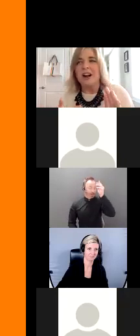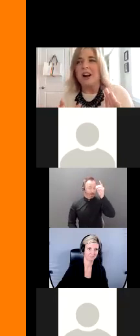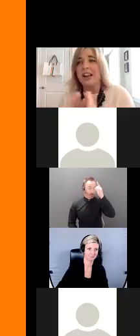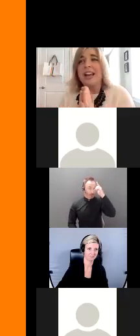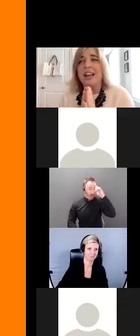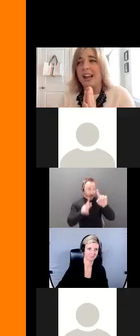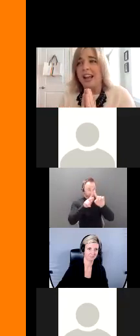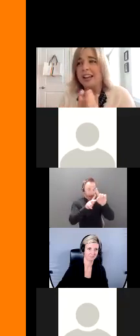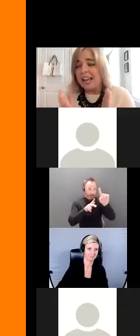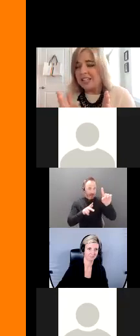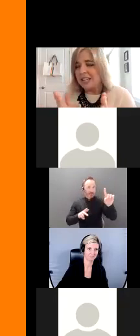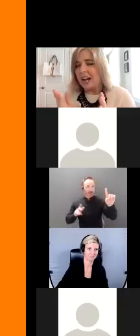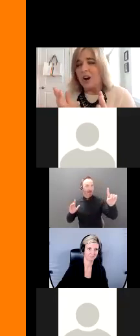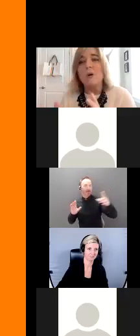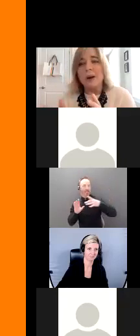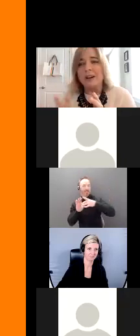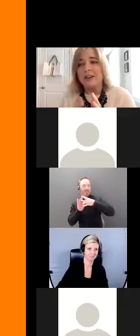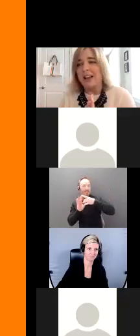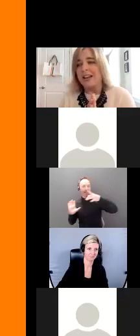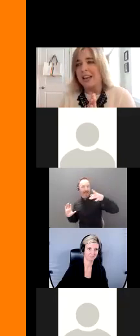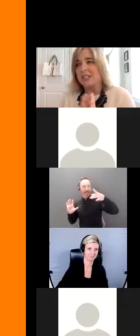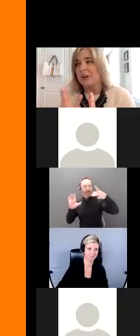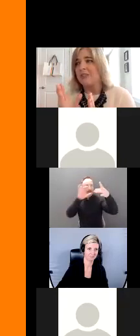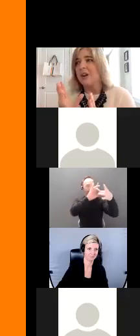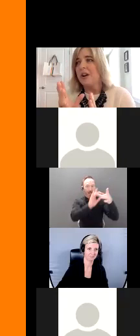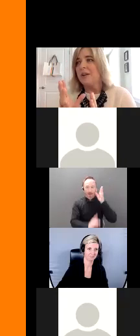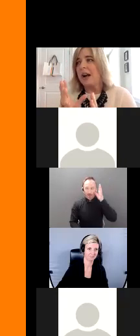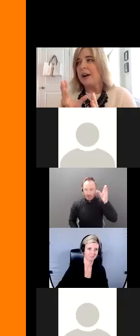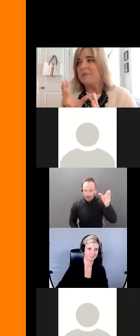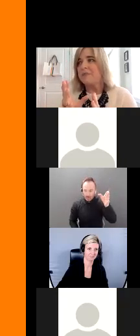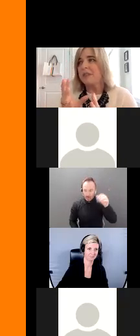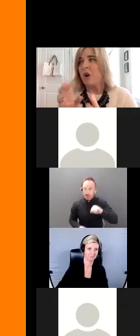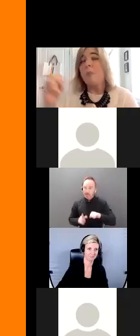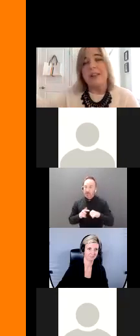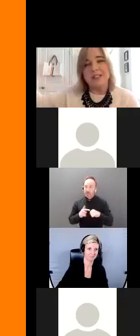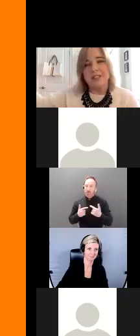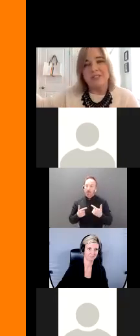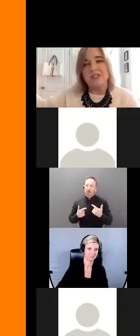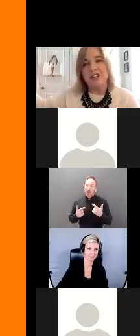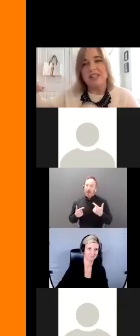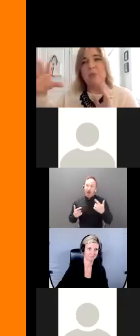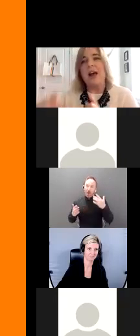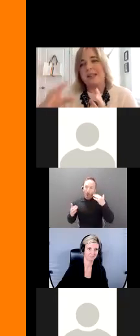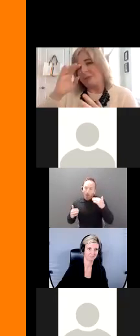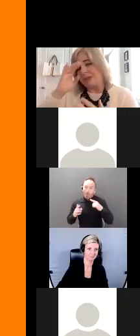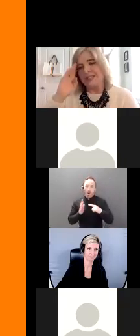our innate hope and our innate sort of openness for the future is why this works.